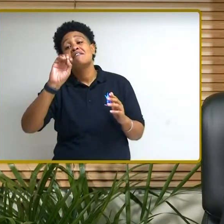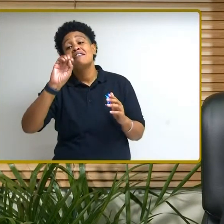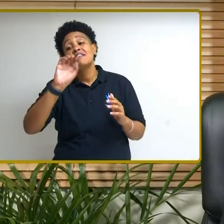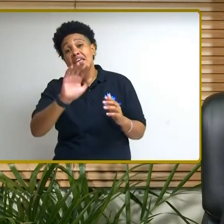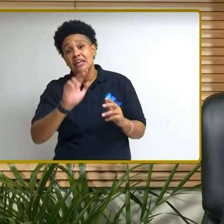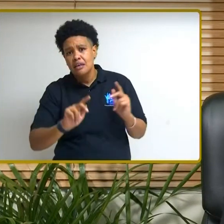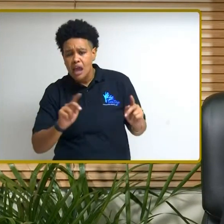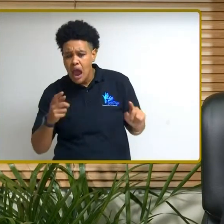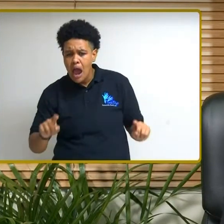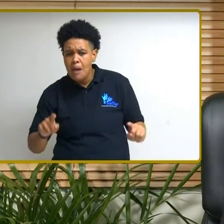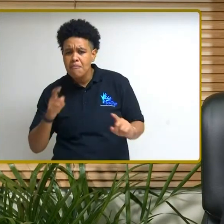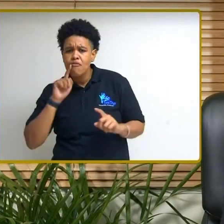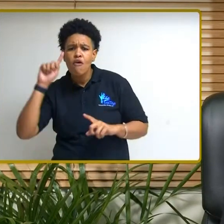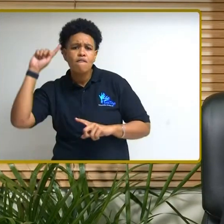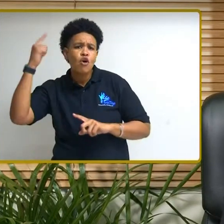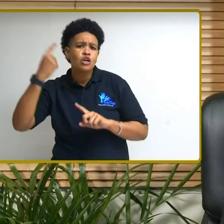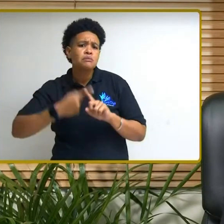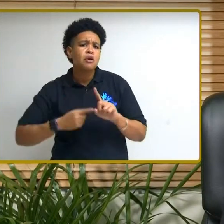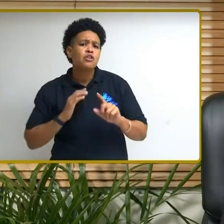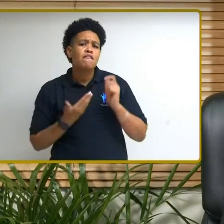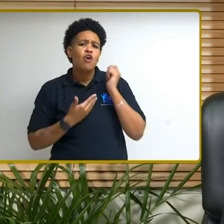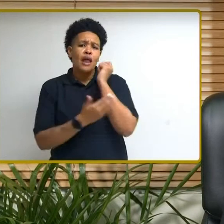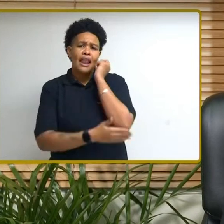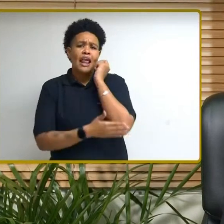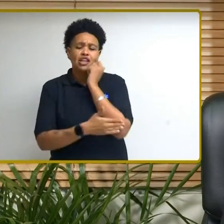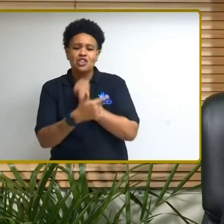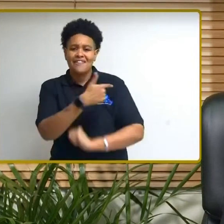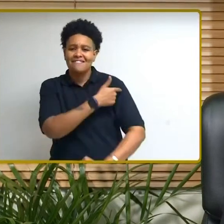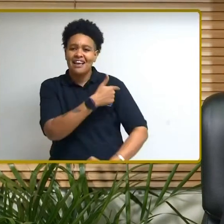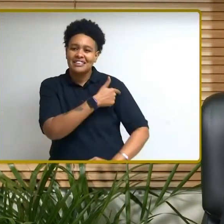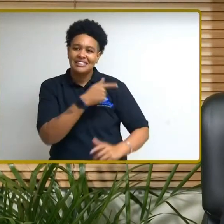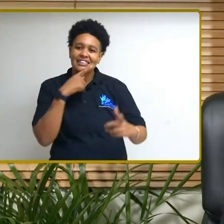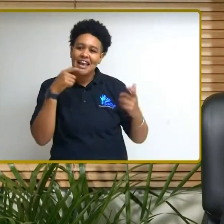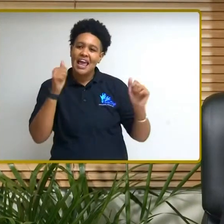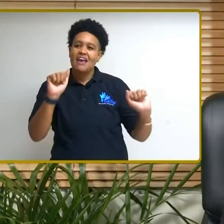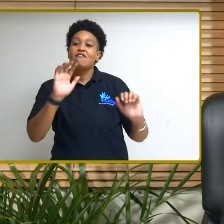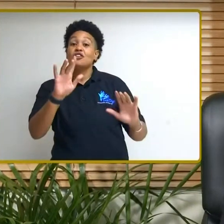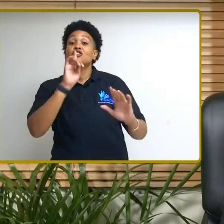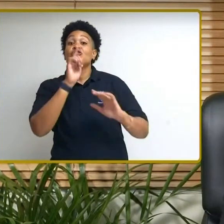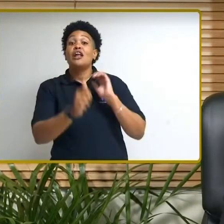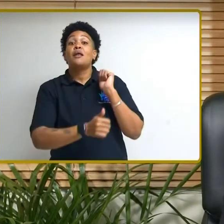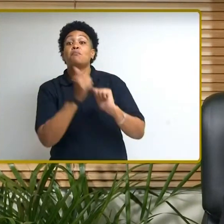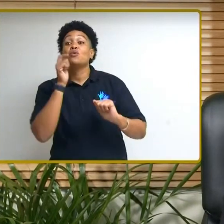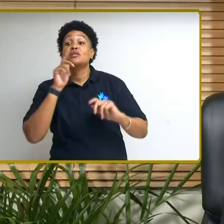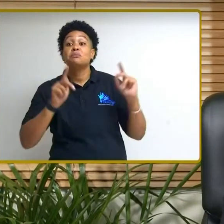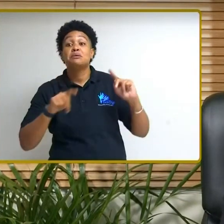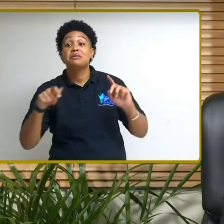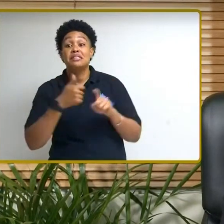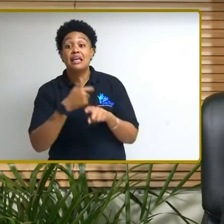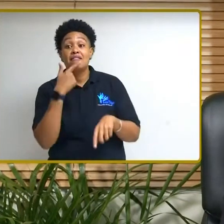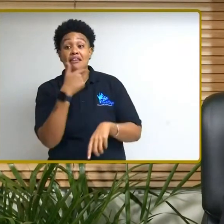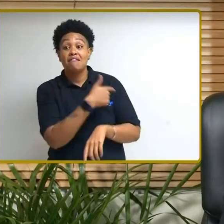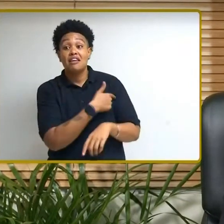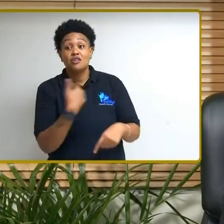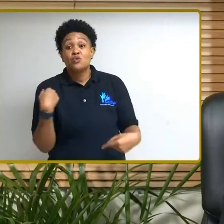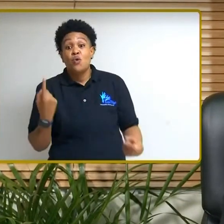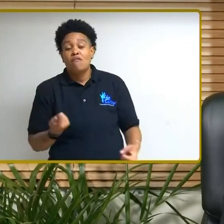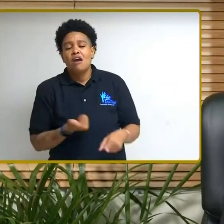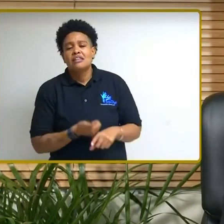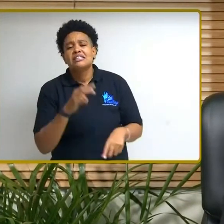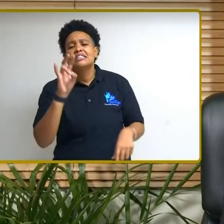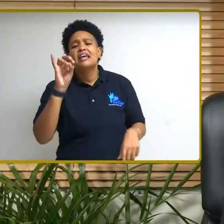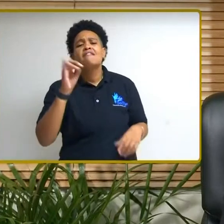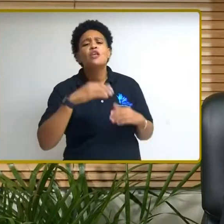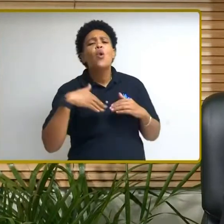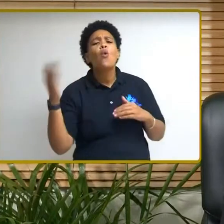47,650 for month 1 of our national vaccine efforts. The majority of persons vaccinated to date are 70